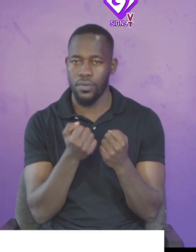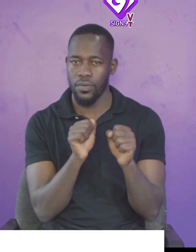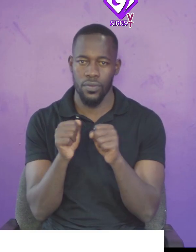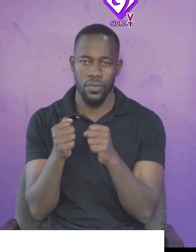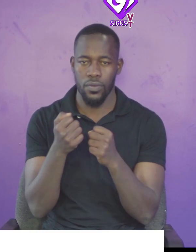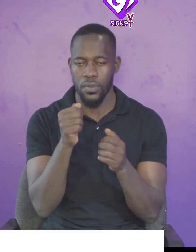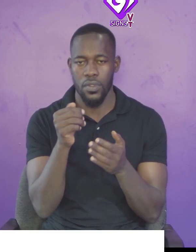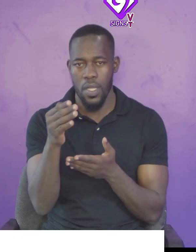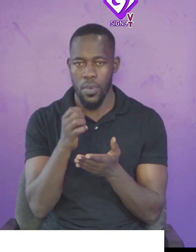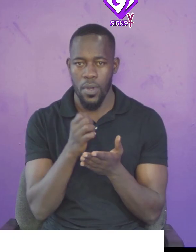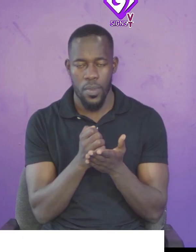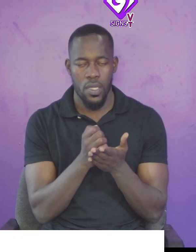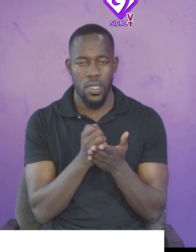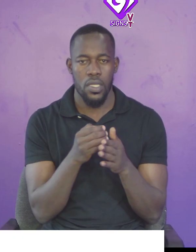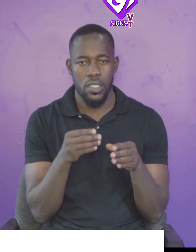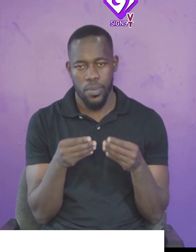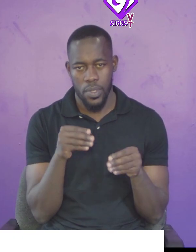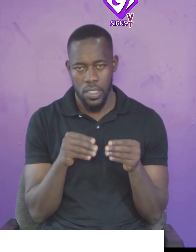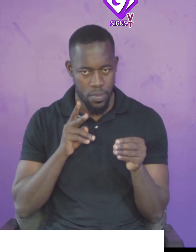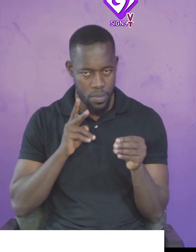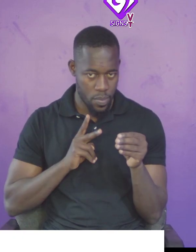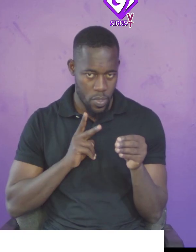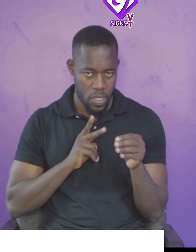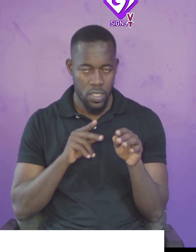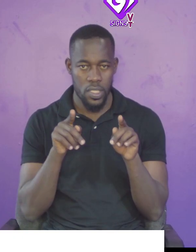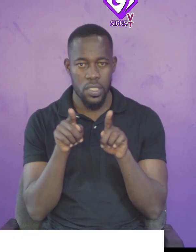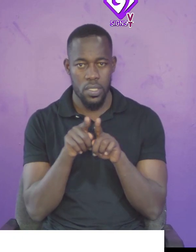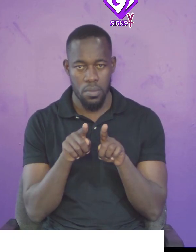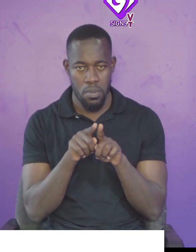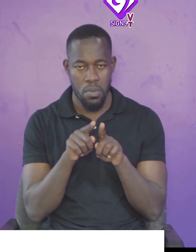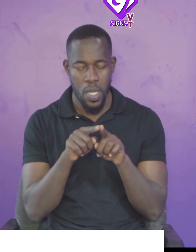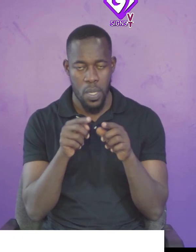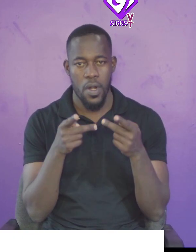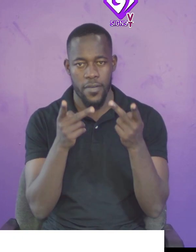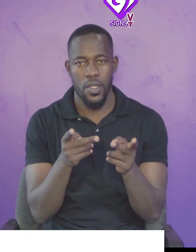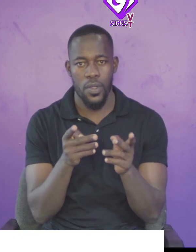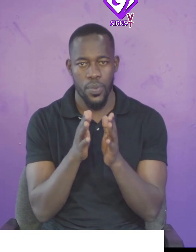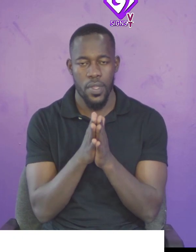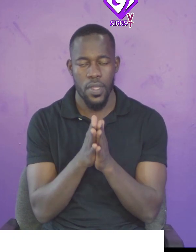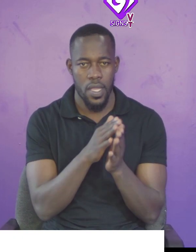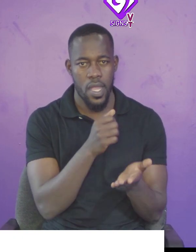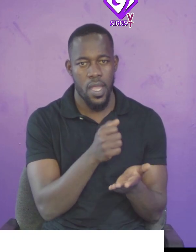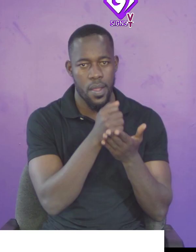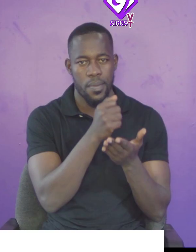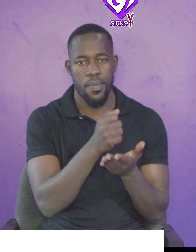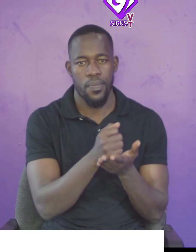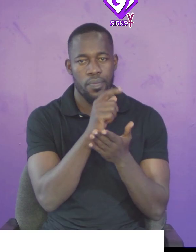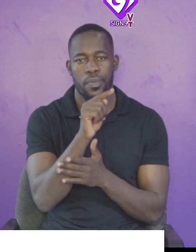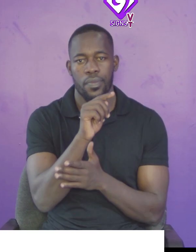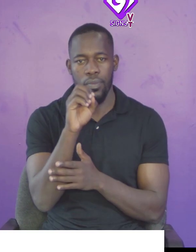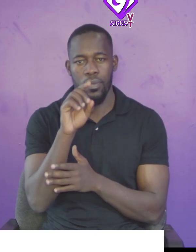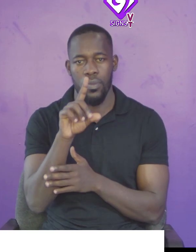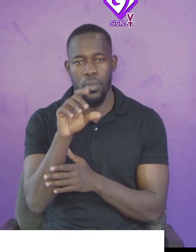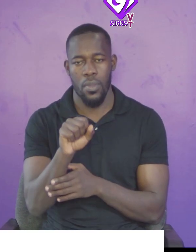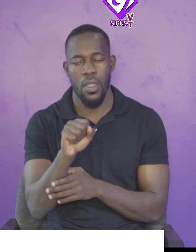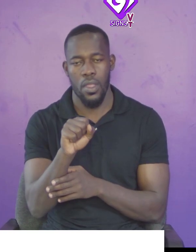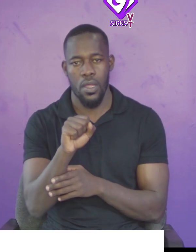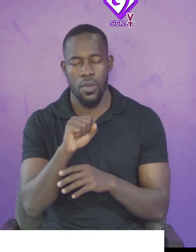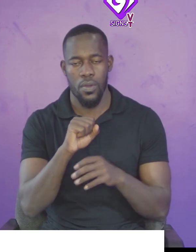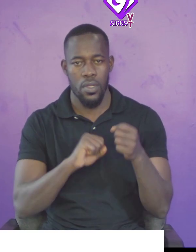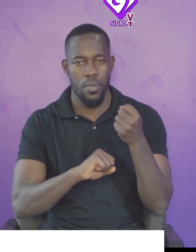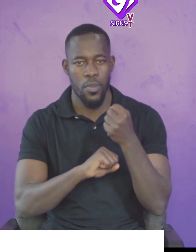employing PWDs and is actively providing them with assistive tools to promote